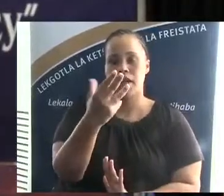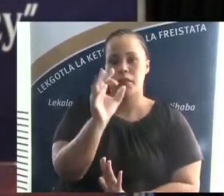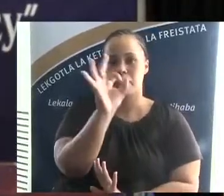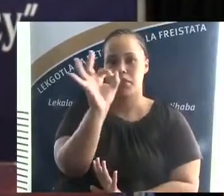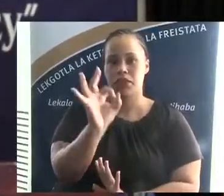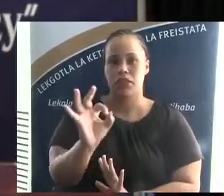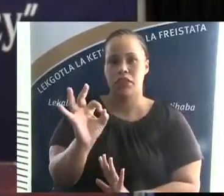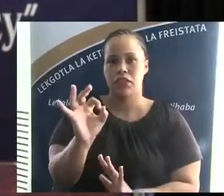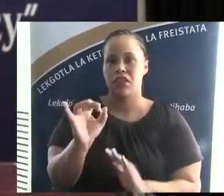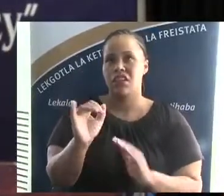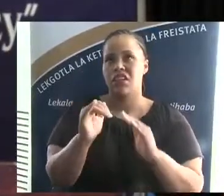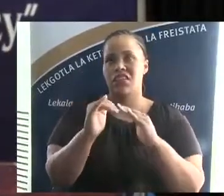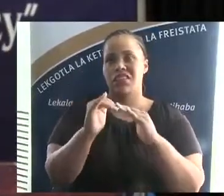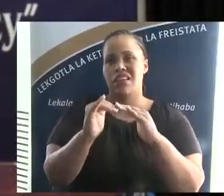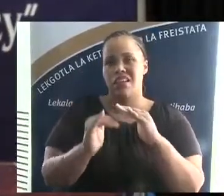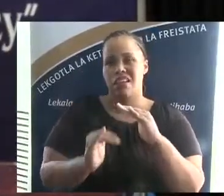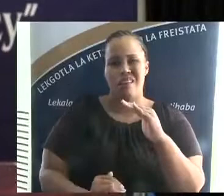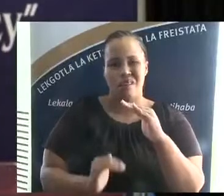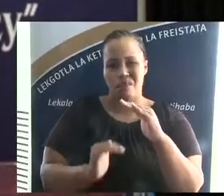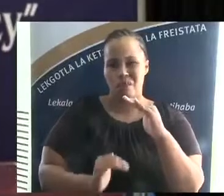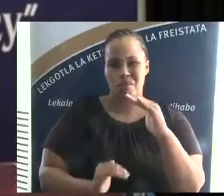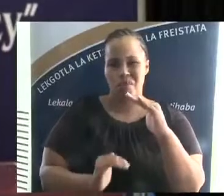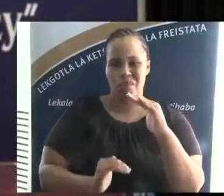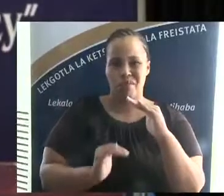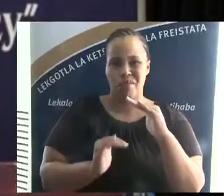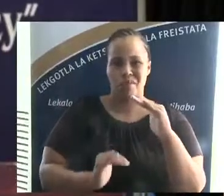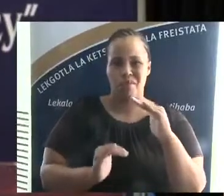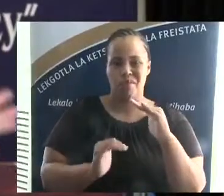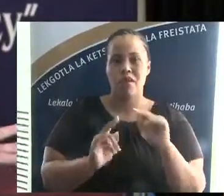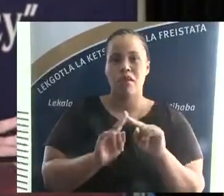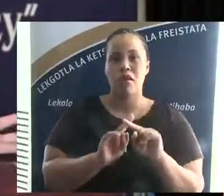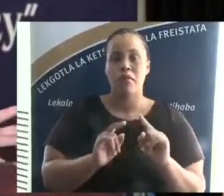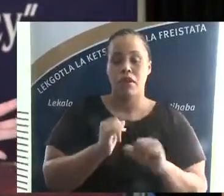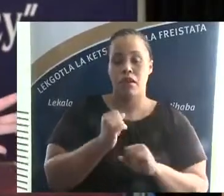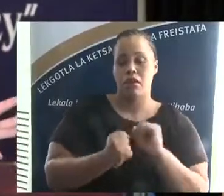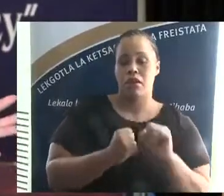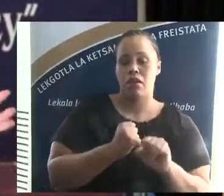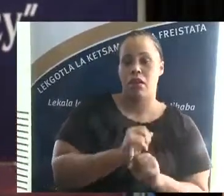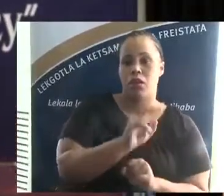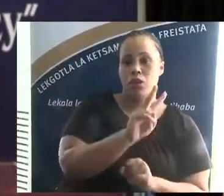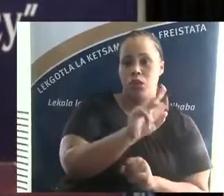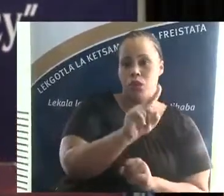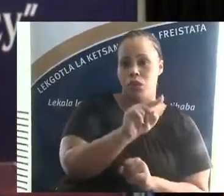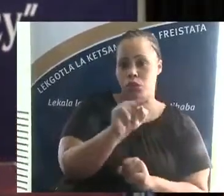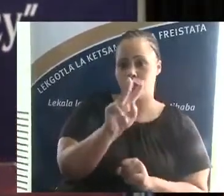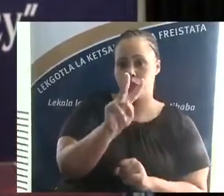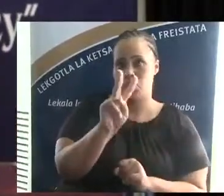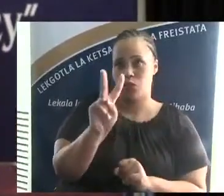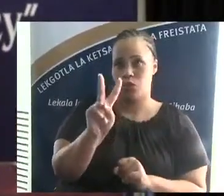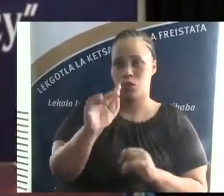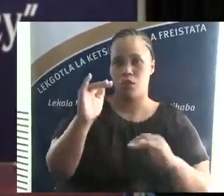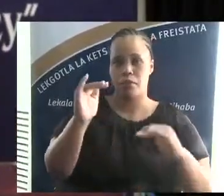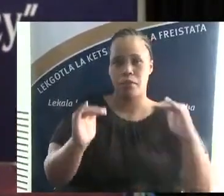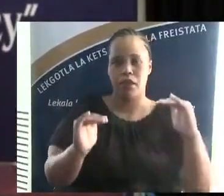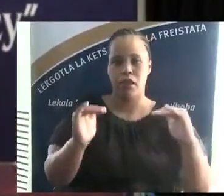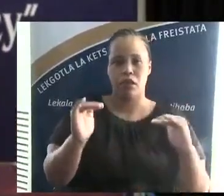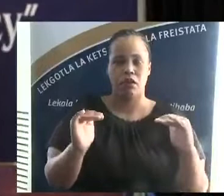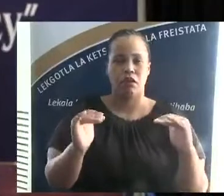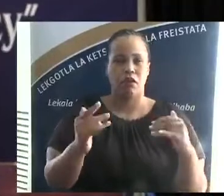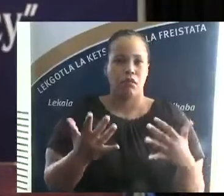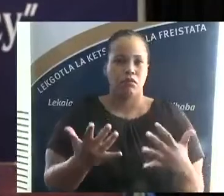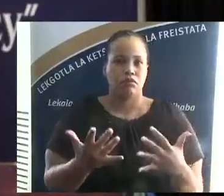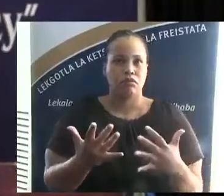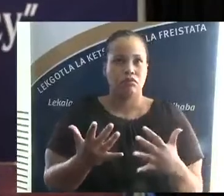far below inflation. But when compared to the 21-22 budget, Madam Speaker,